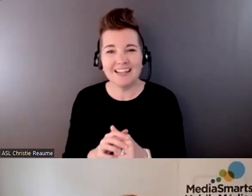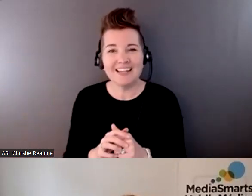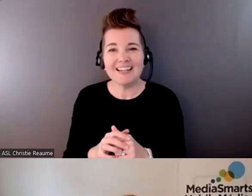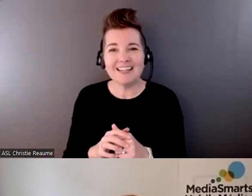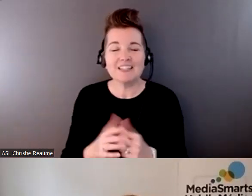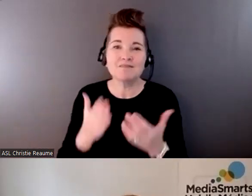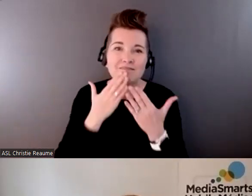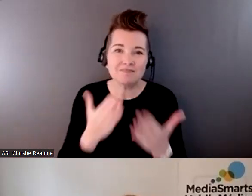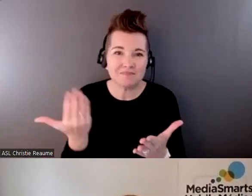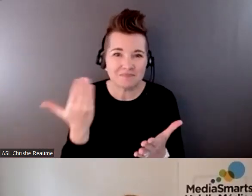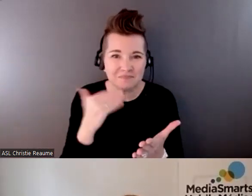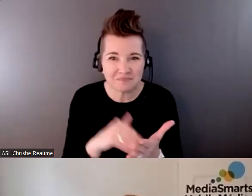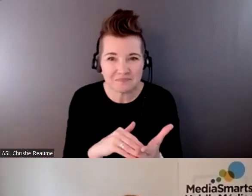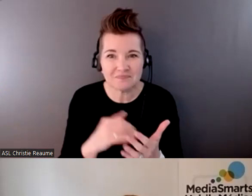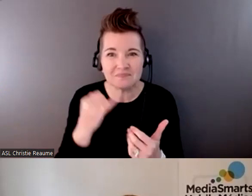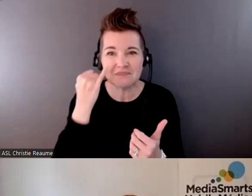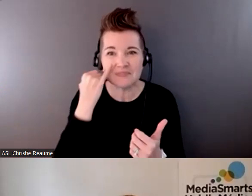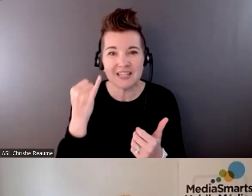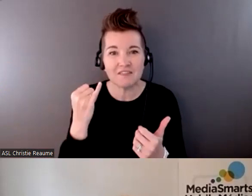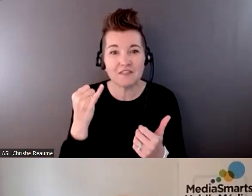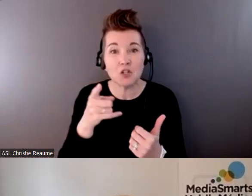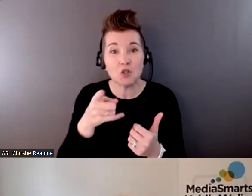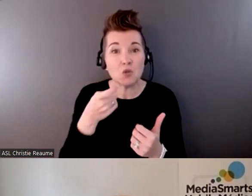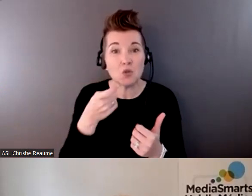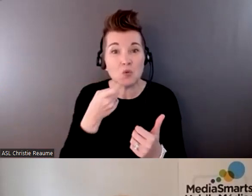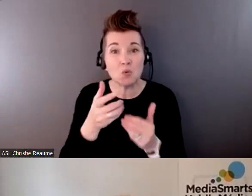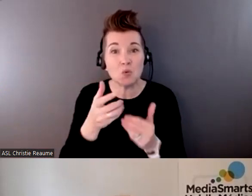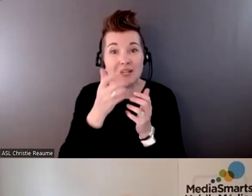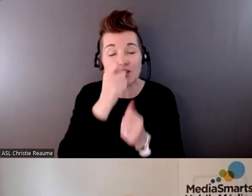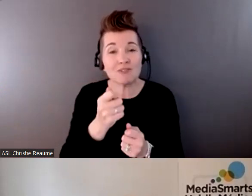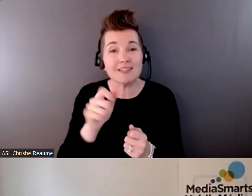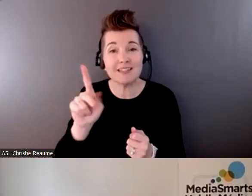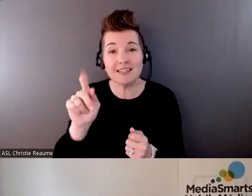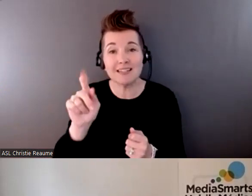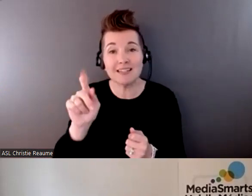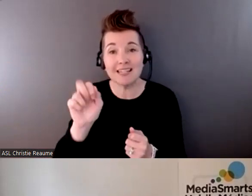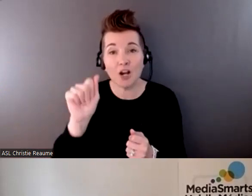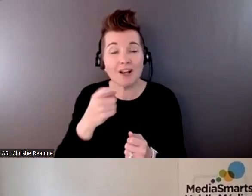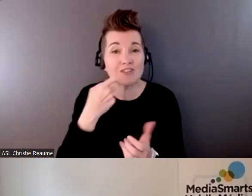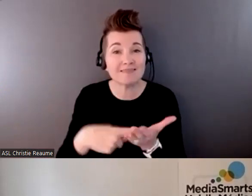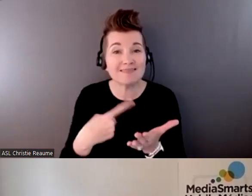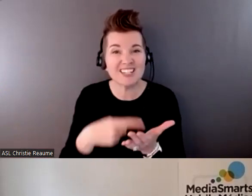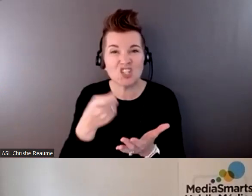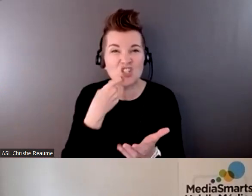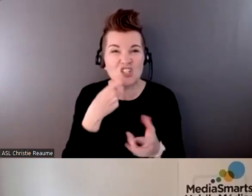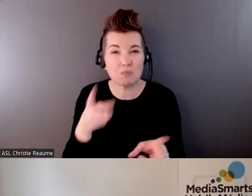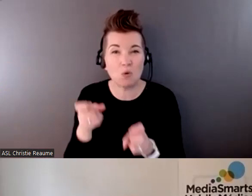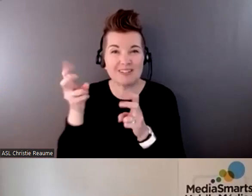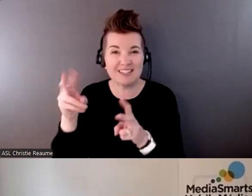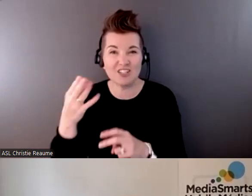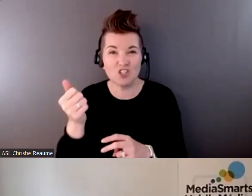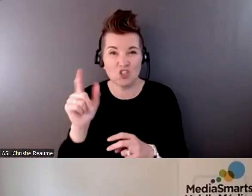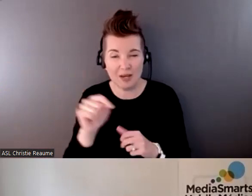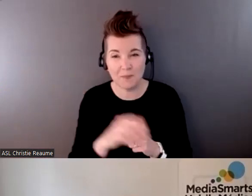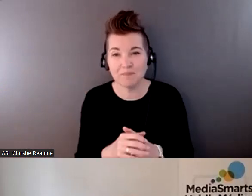thank you if everybody is interesting in what Carol's just talking about she just posted a few more links in the chat box so we were